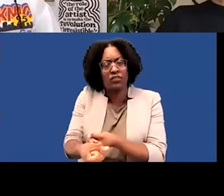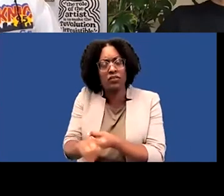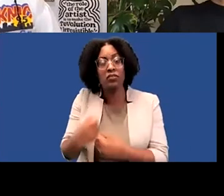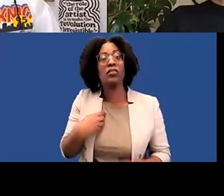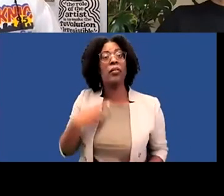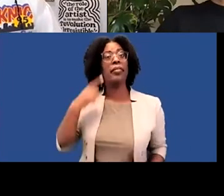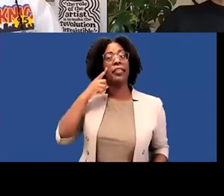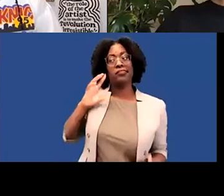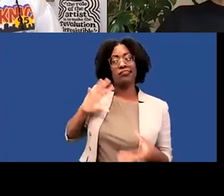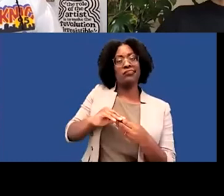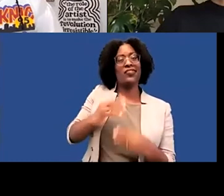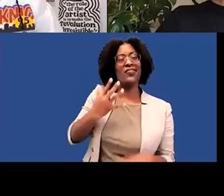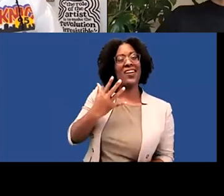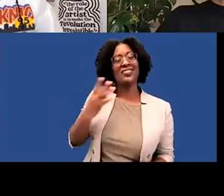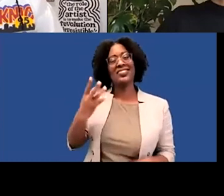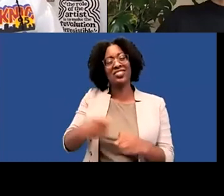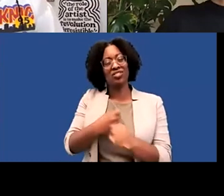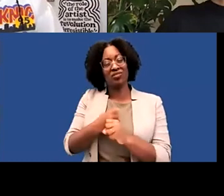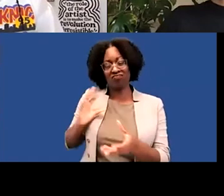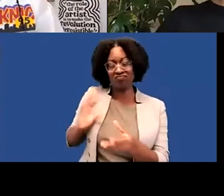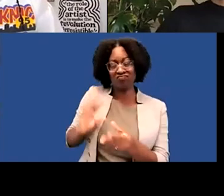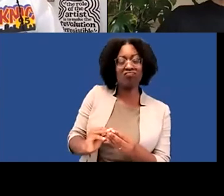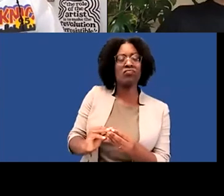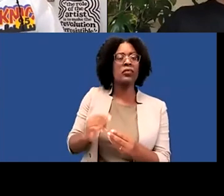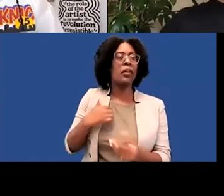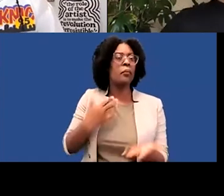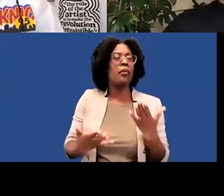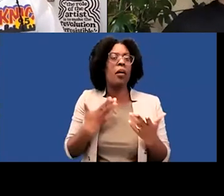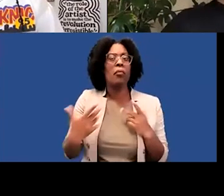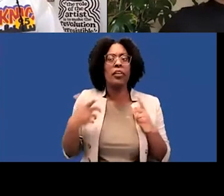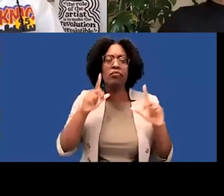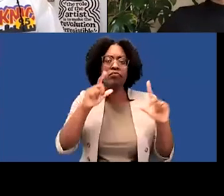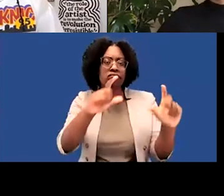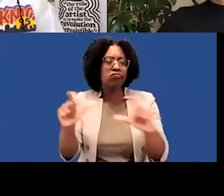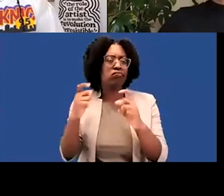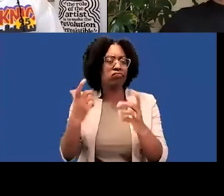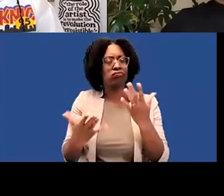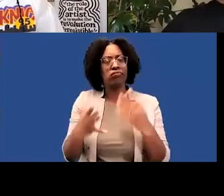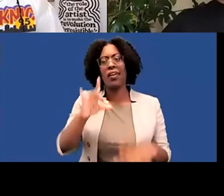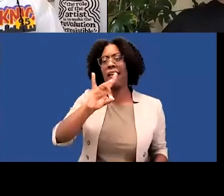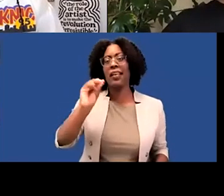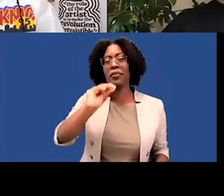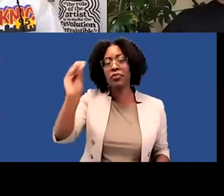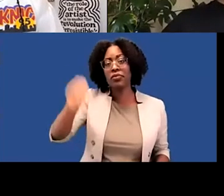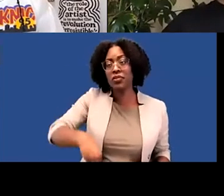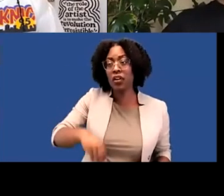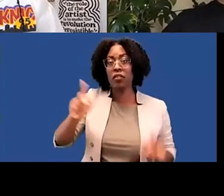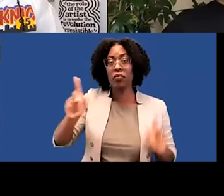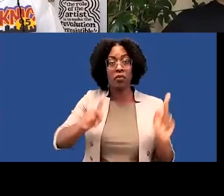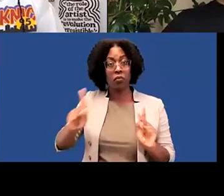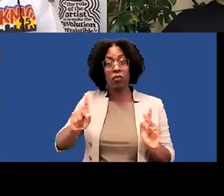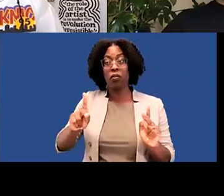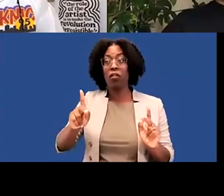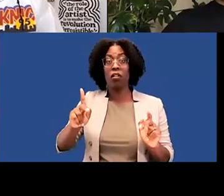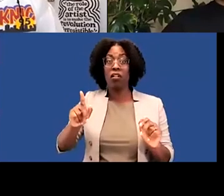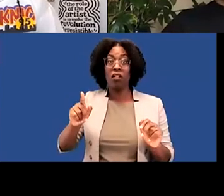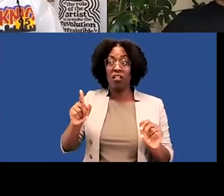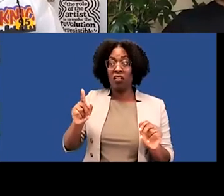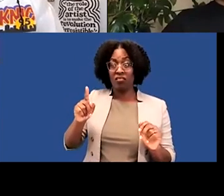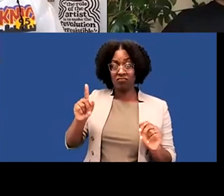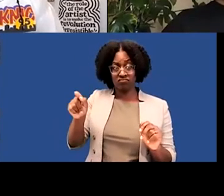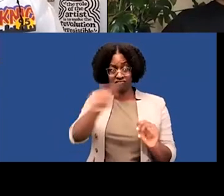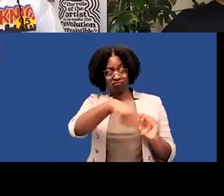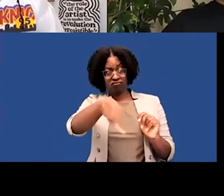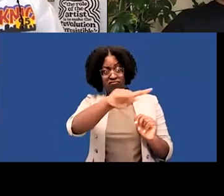5 to 6 years, I've photographed probably 80% of the people I'm meeting for the first time. So what does it